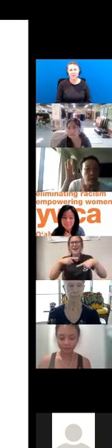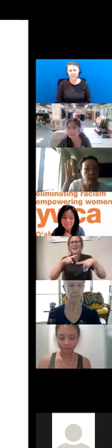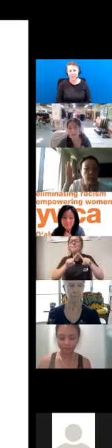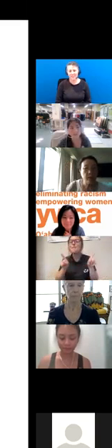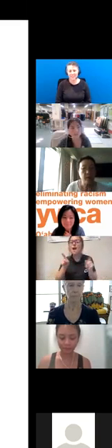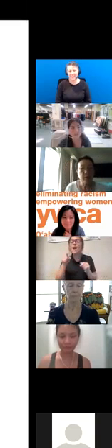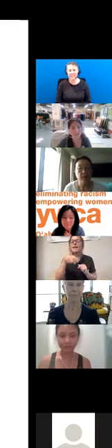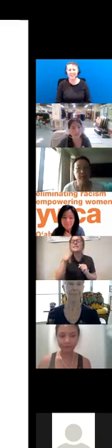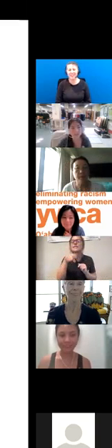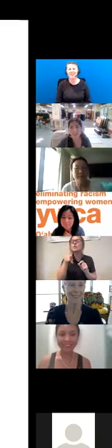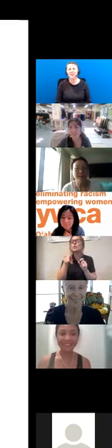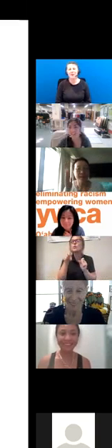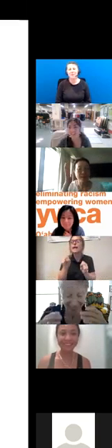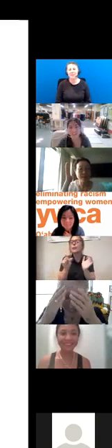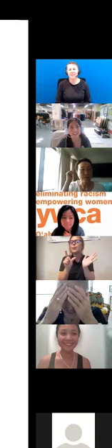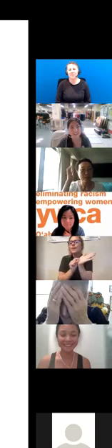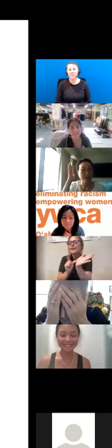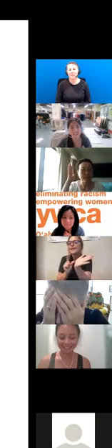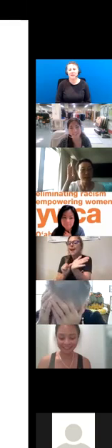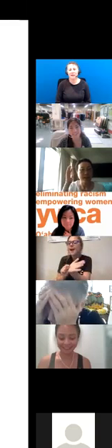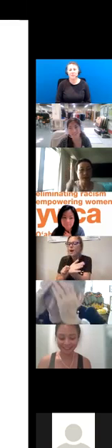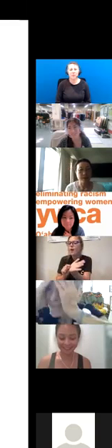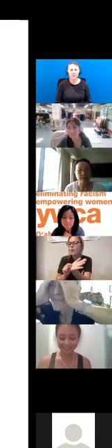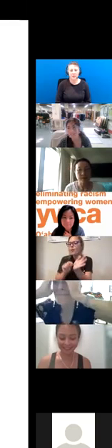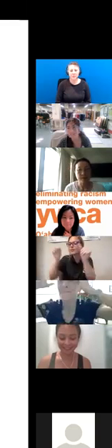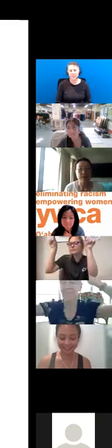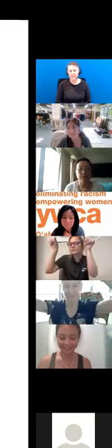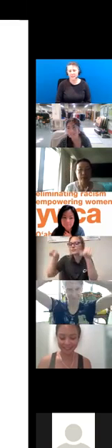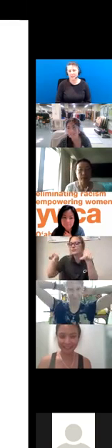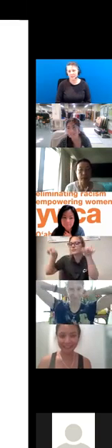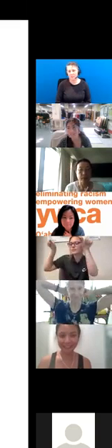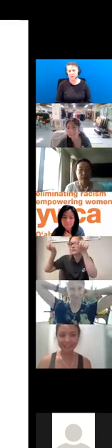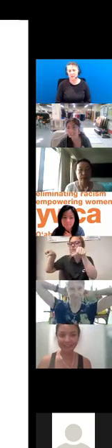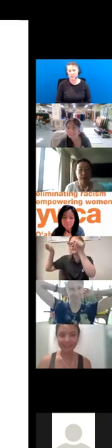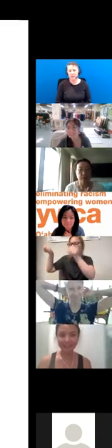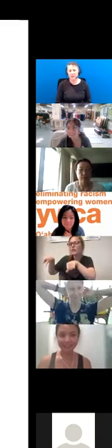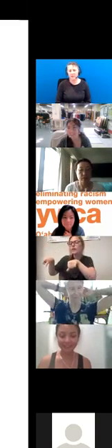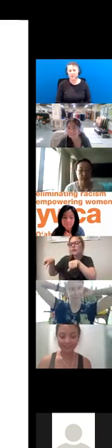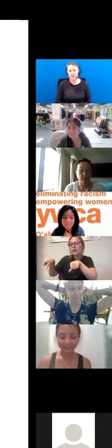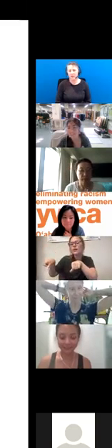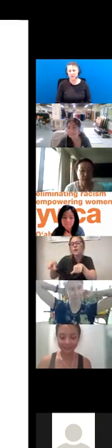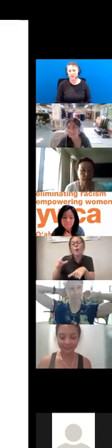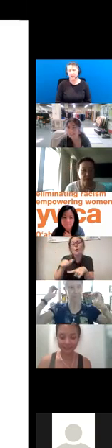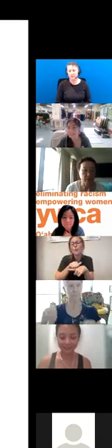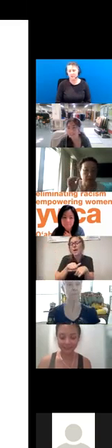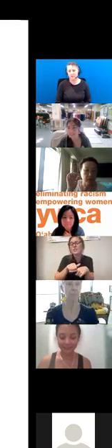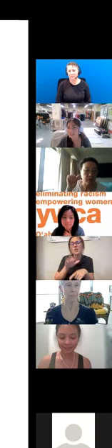I know there's a lot of signs here, but these are, you can print these out as well, and you can have them